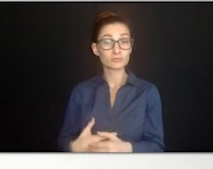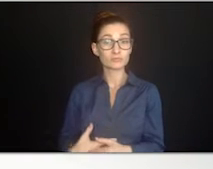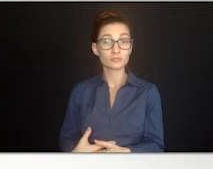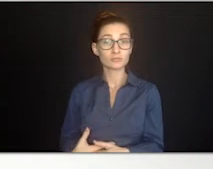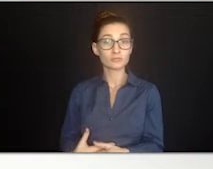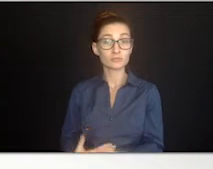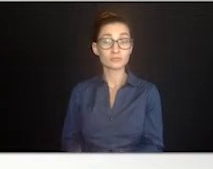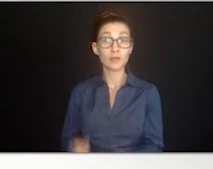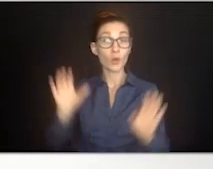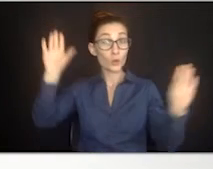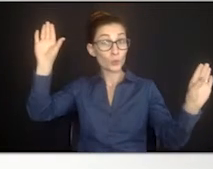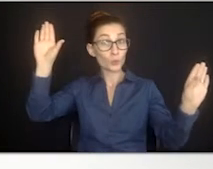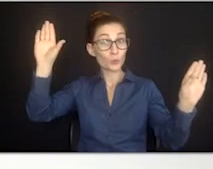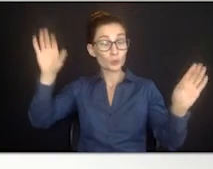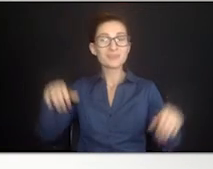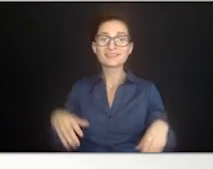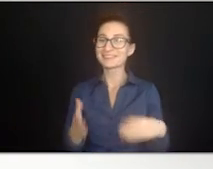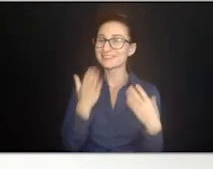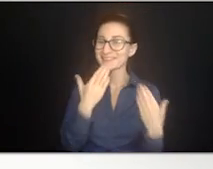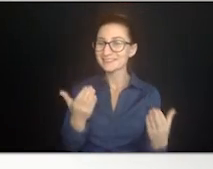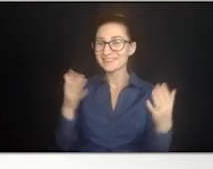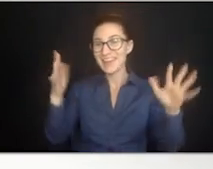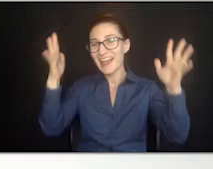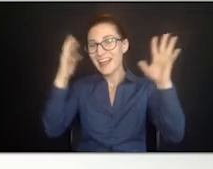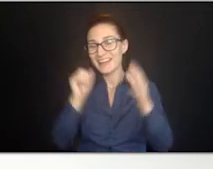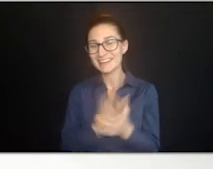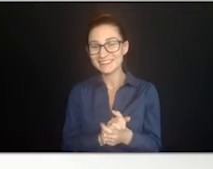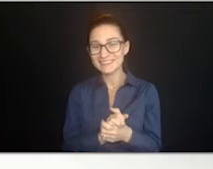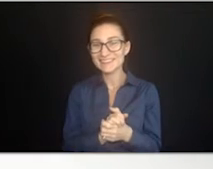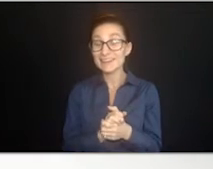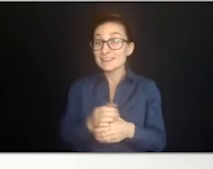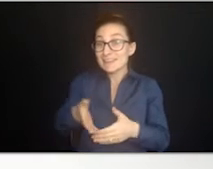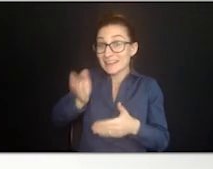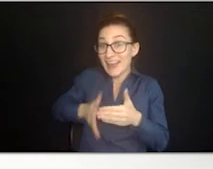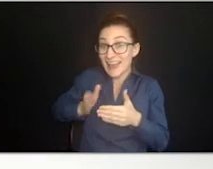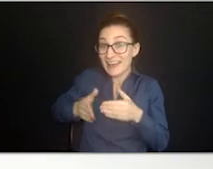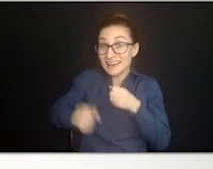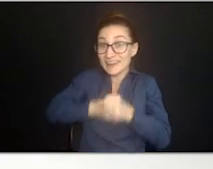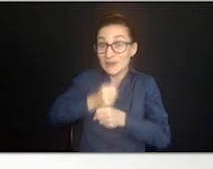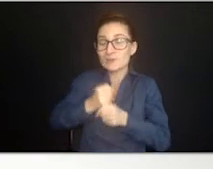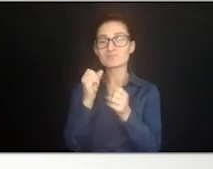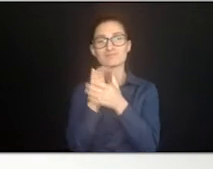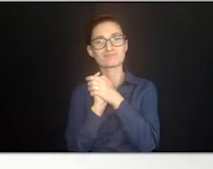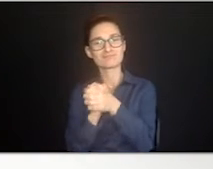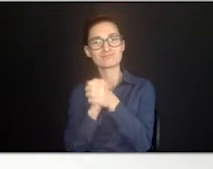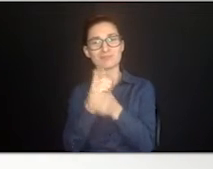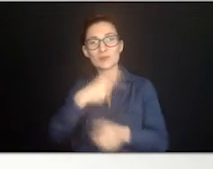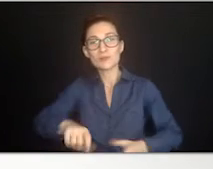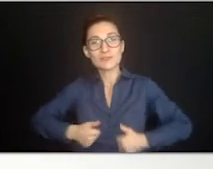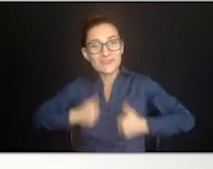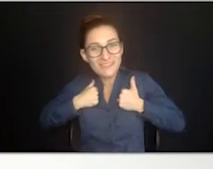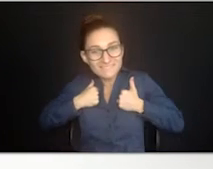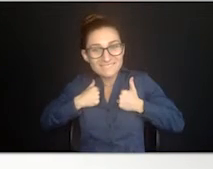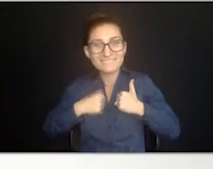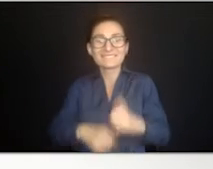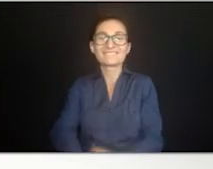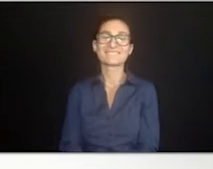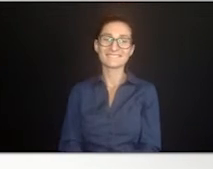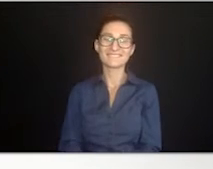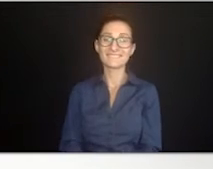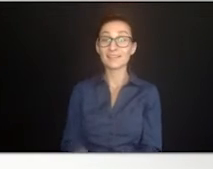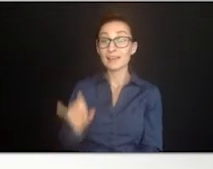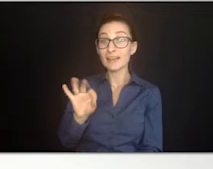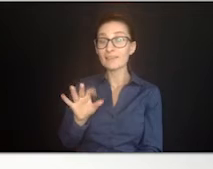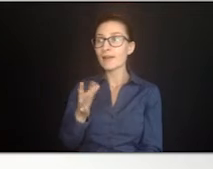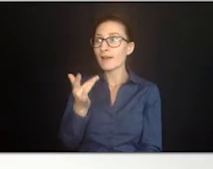stand up. Thank you. Yay. And it's the end of the year. Congratulations, you made it. If